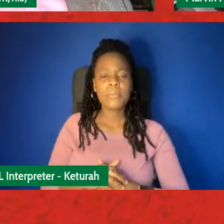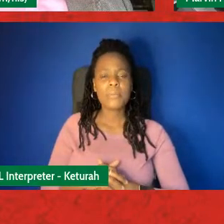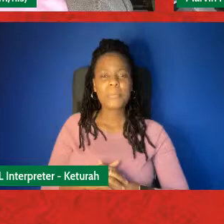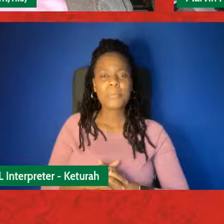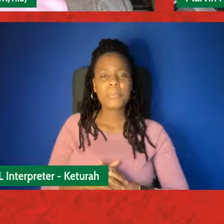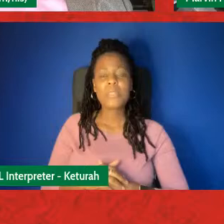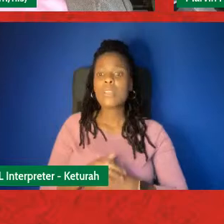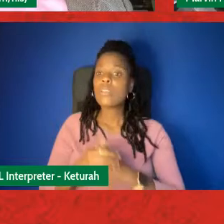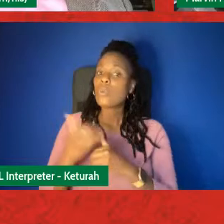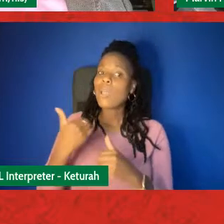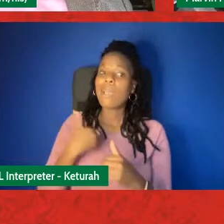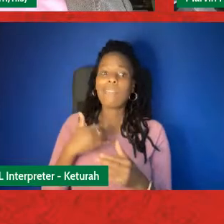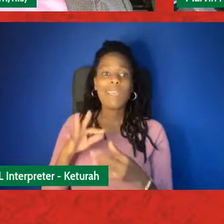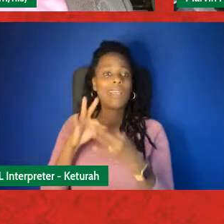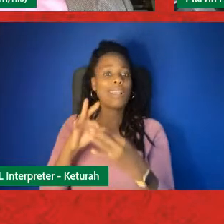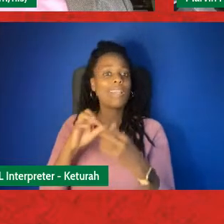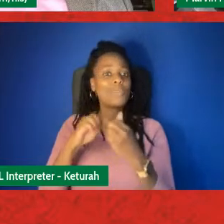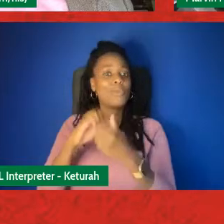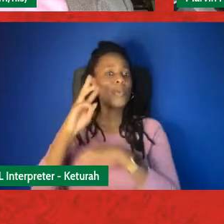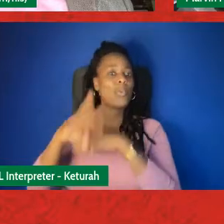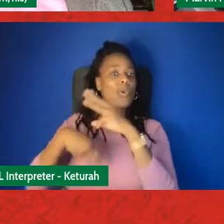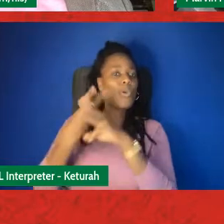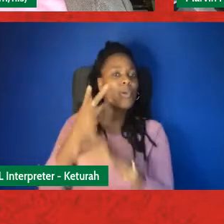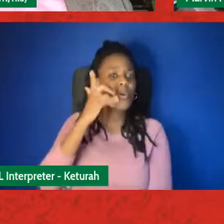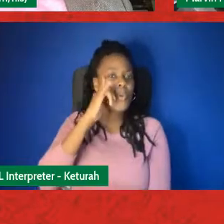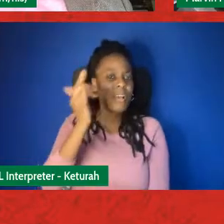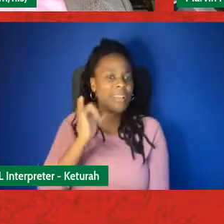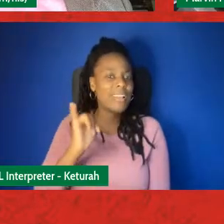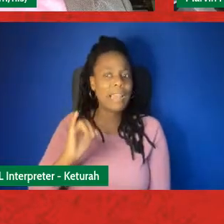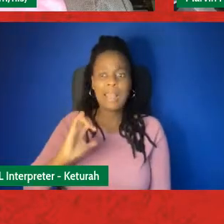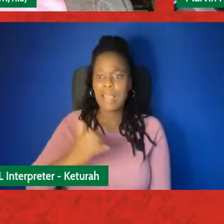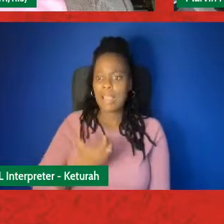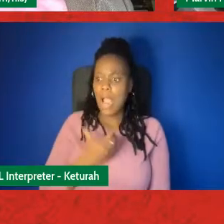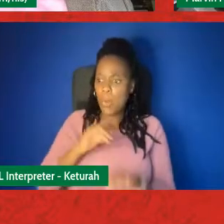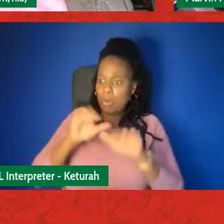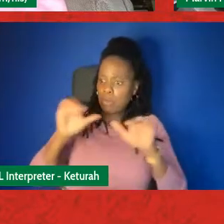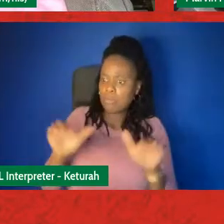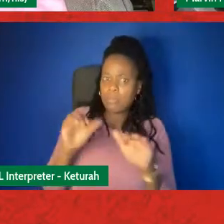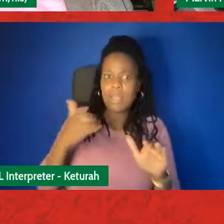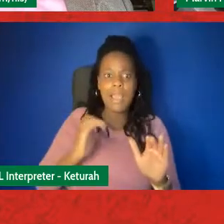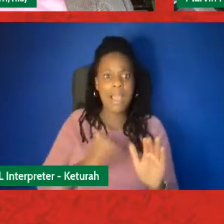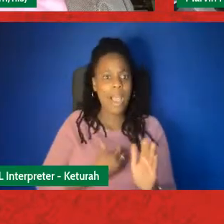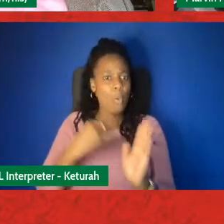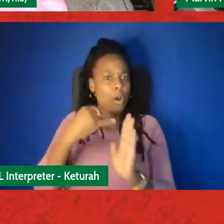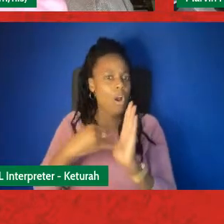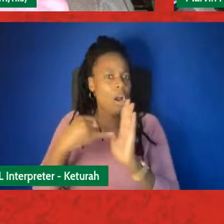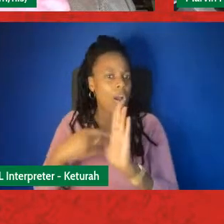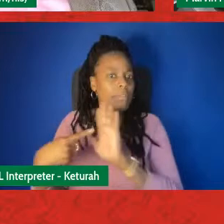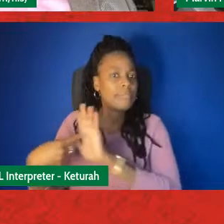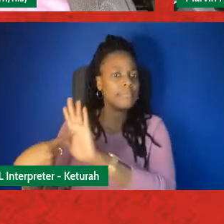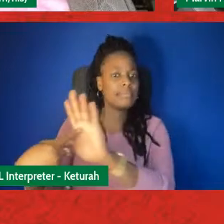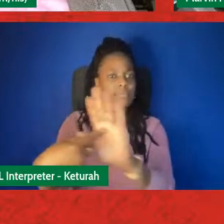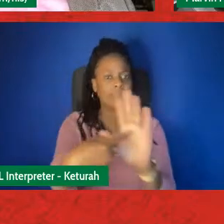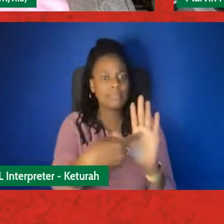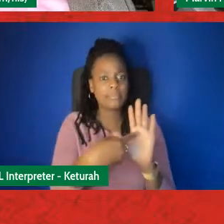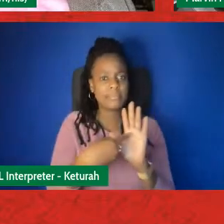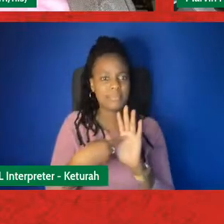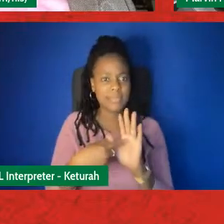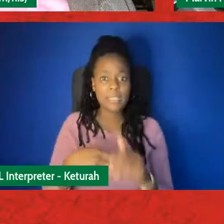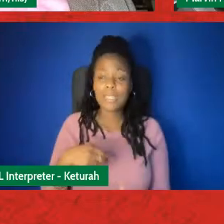of what the world is and what we are doing through the art that we are displaying each and every day.